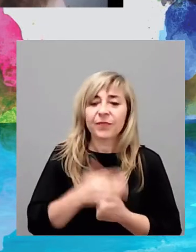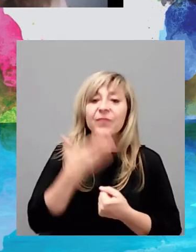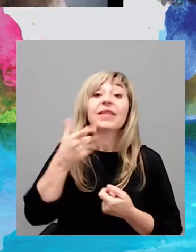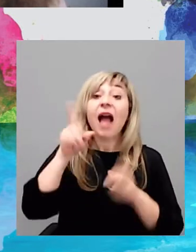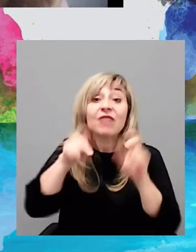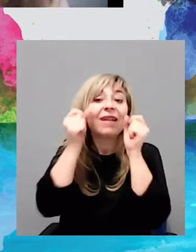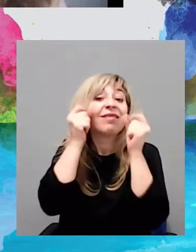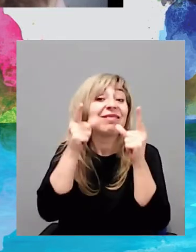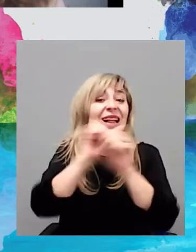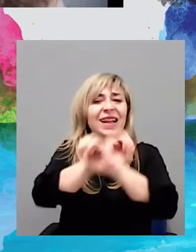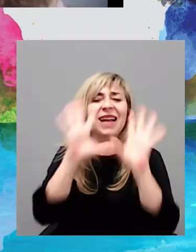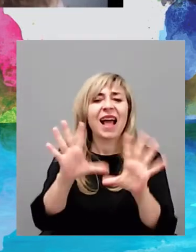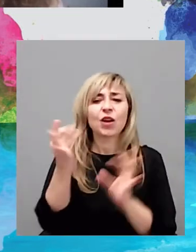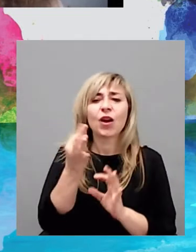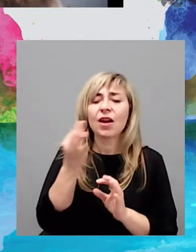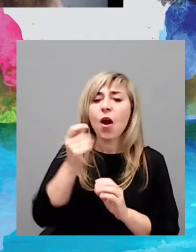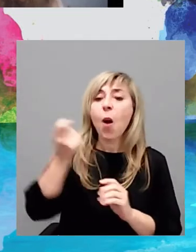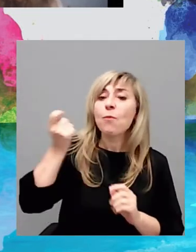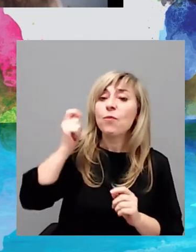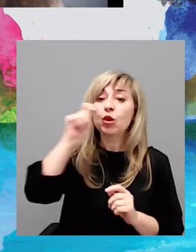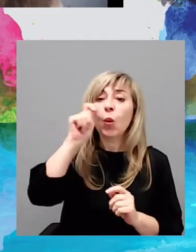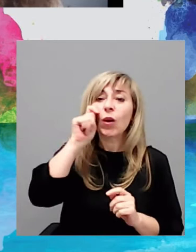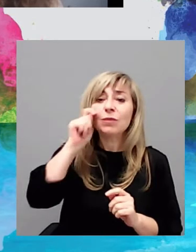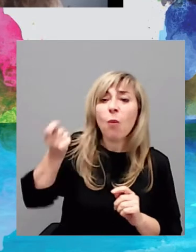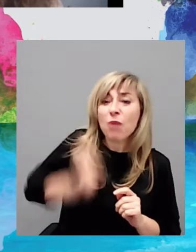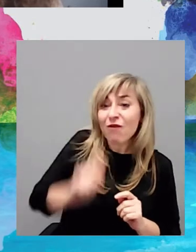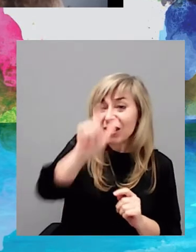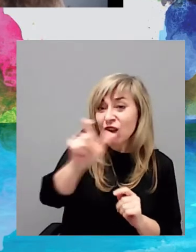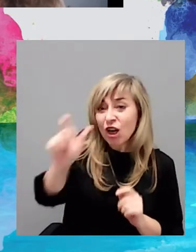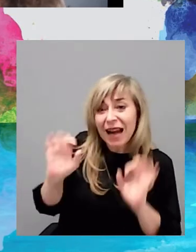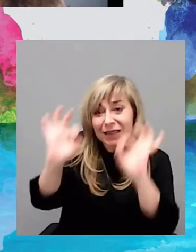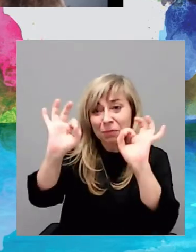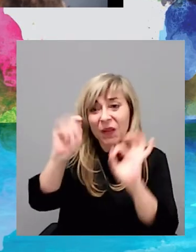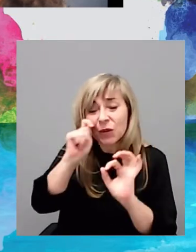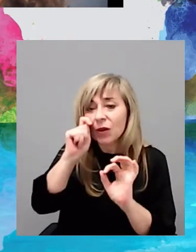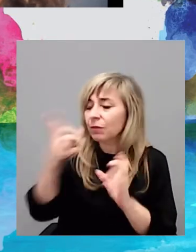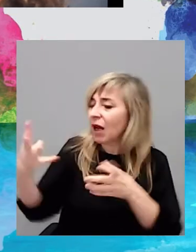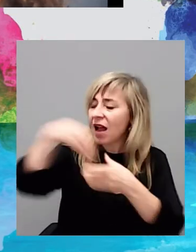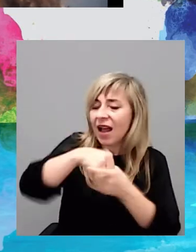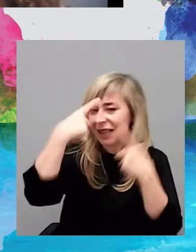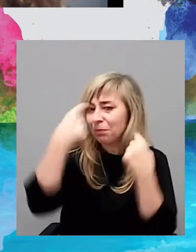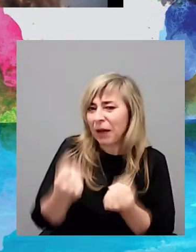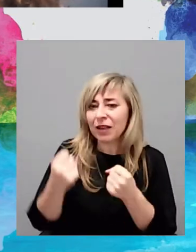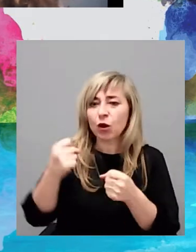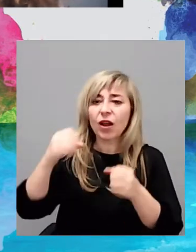So there are not many professionals in tourism that are specialized in accessibility and